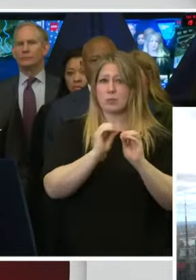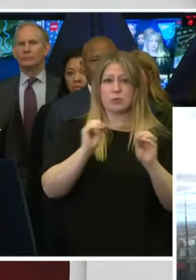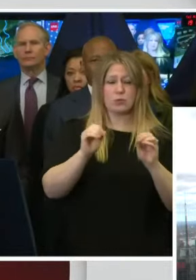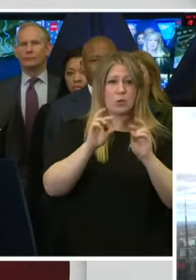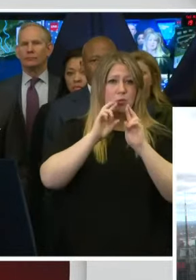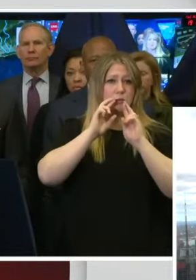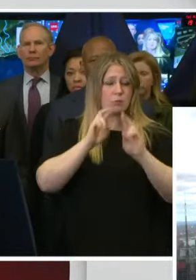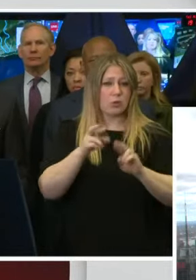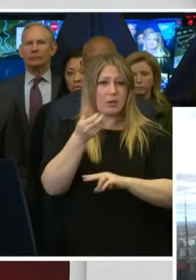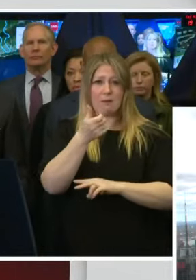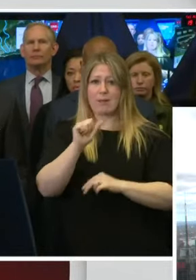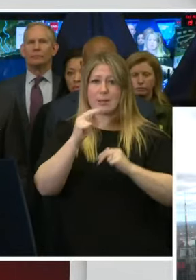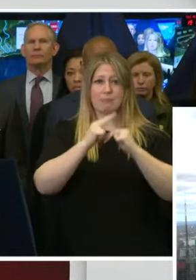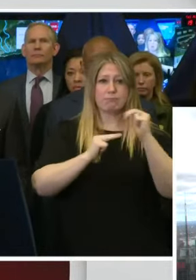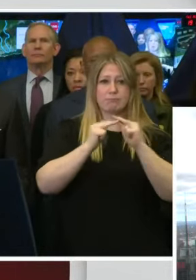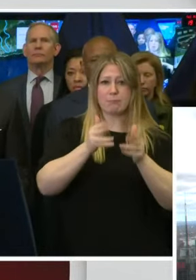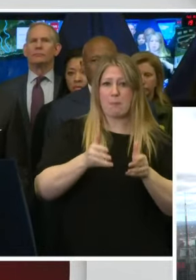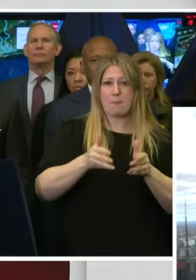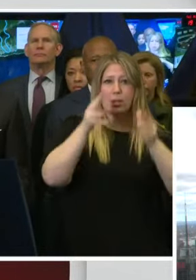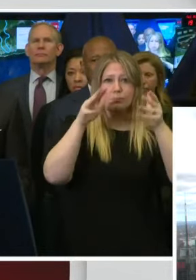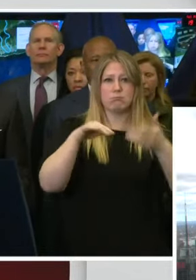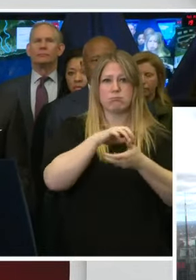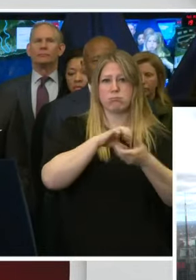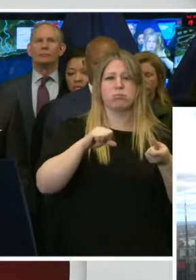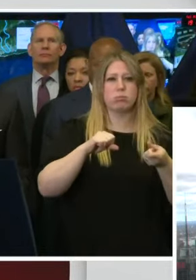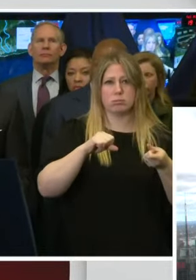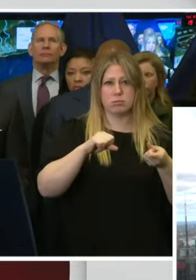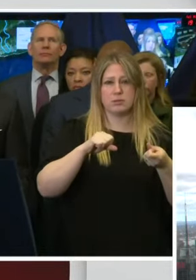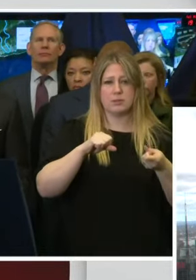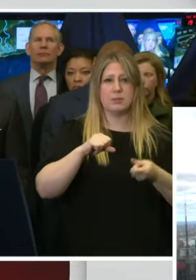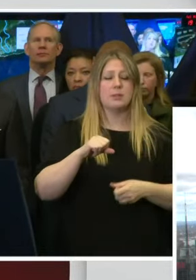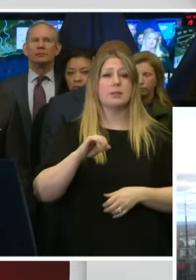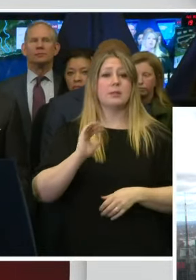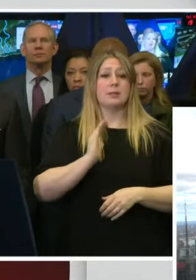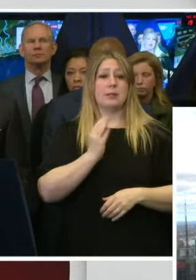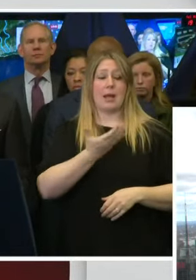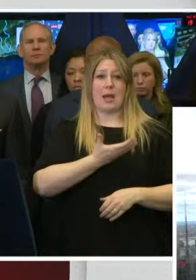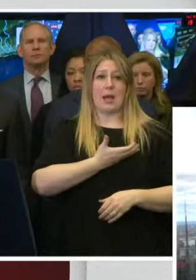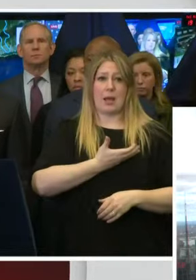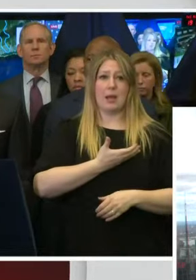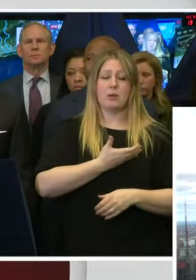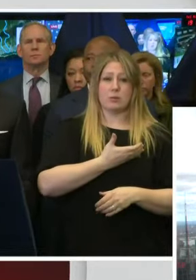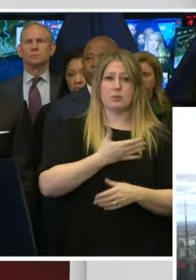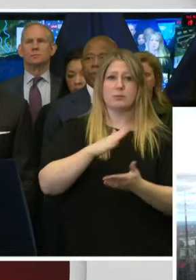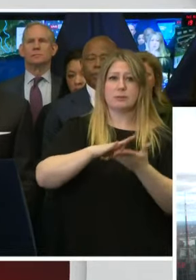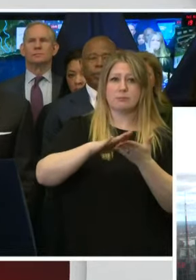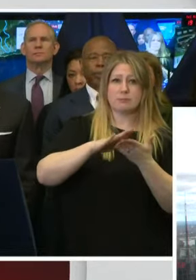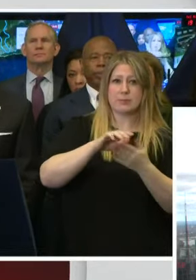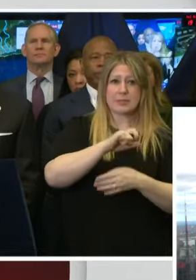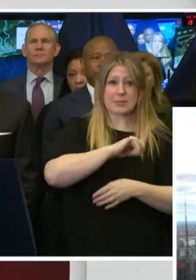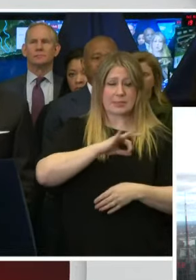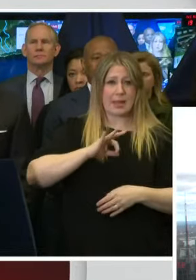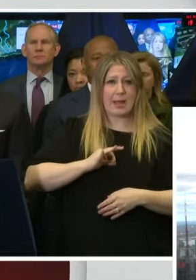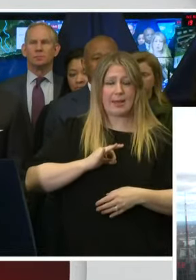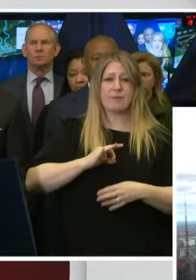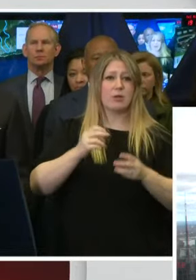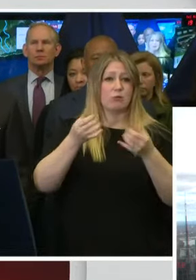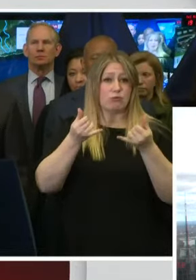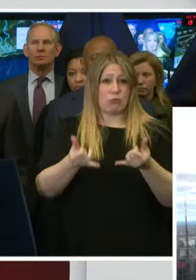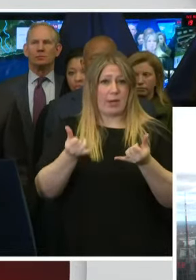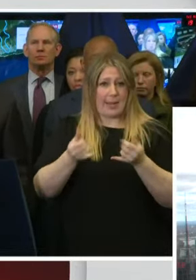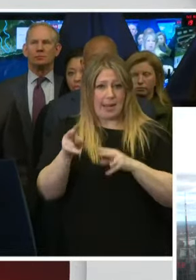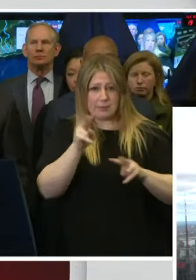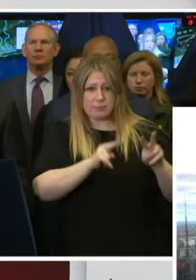our buildings were compromised. And our facility staff at the School Construction Authority are quickly and thoroughly